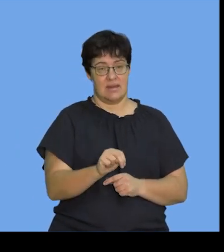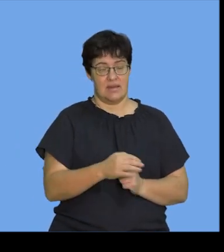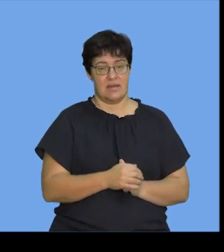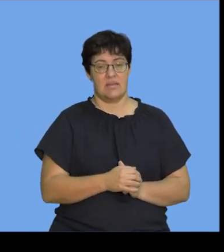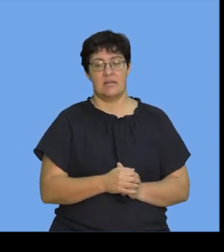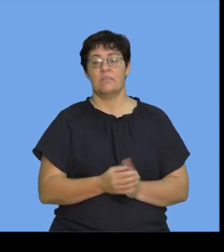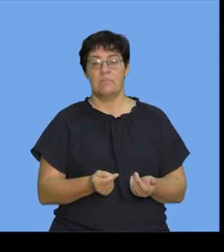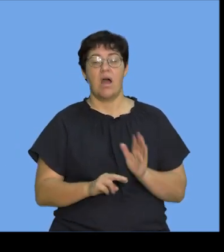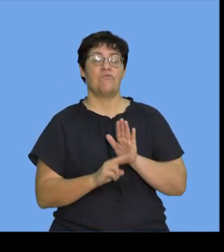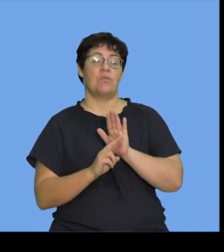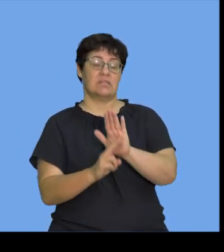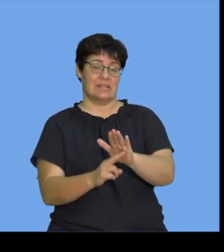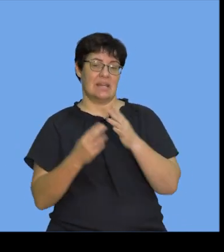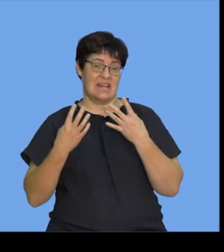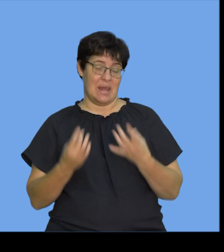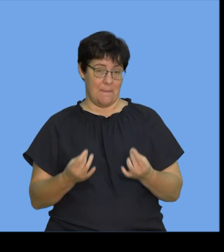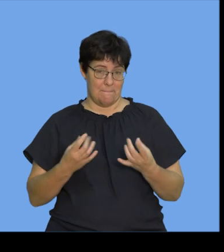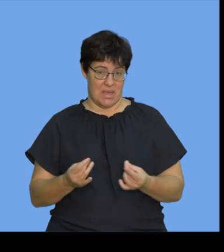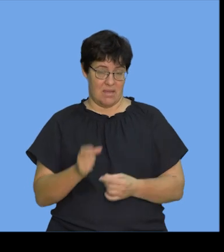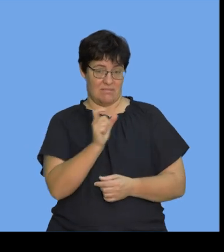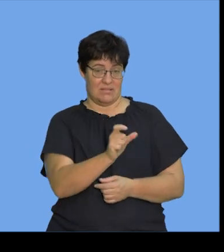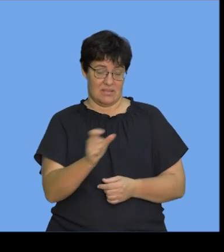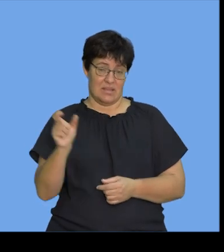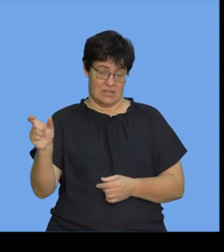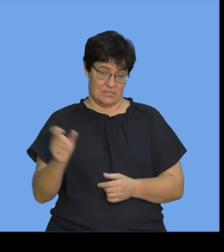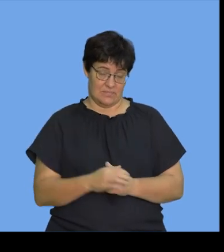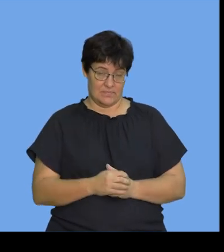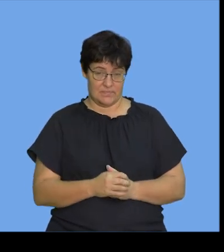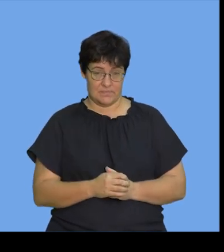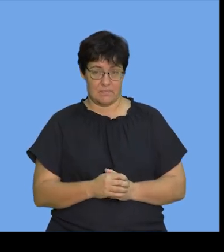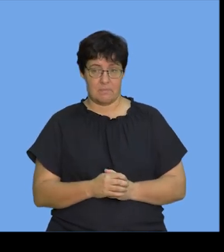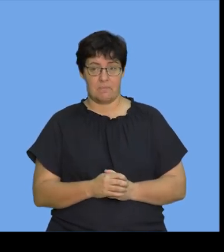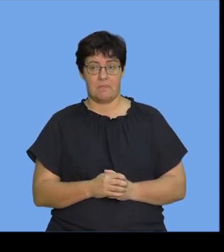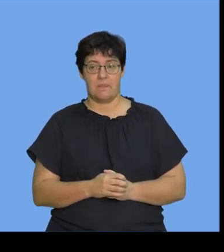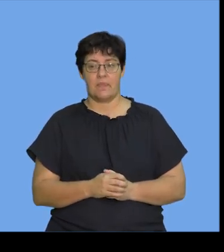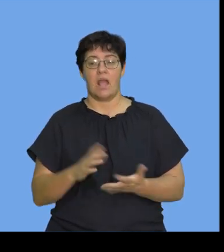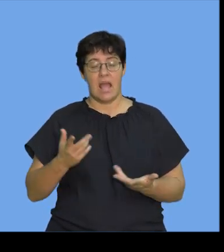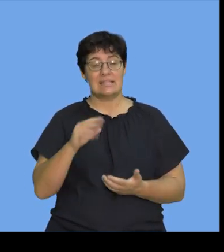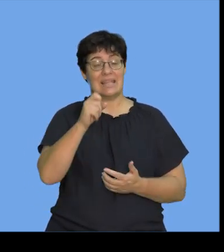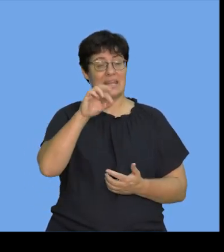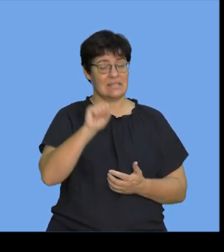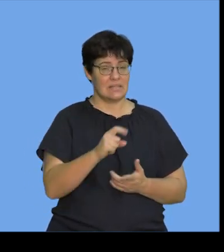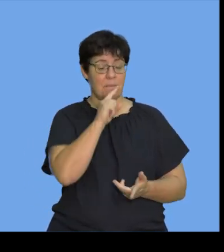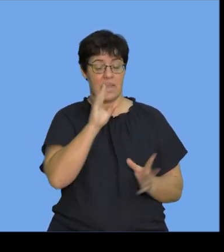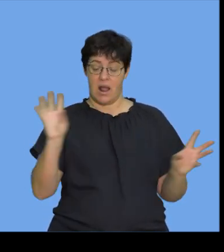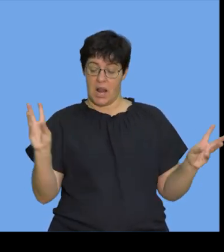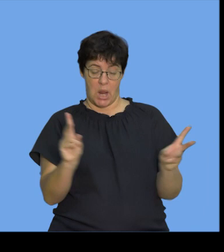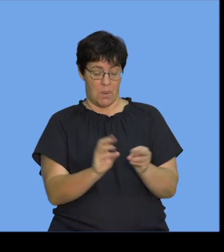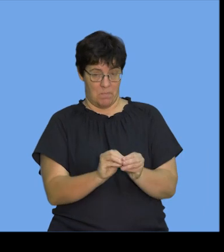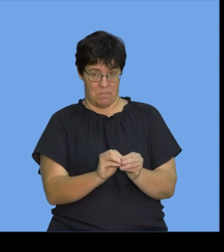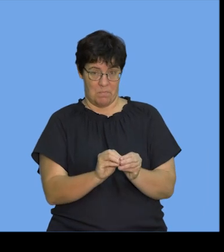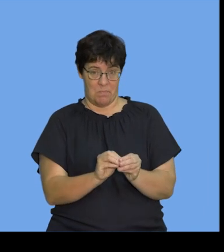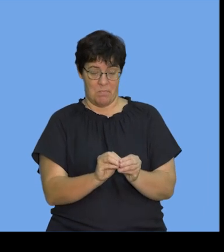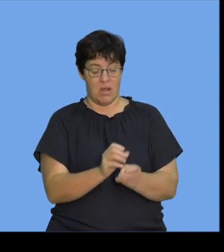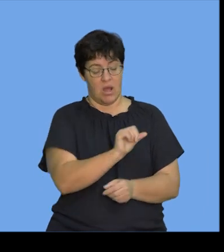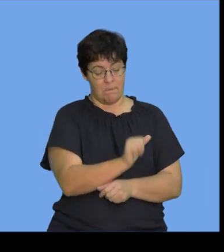which represents the number of terms. Now, a series will be the sum of an